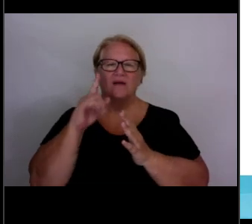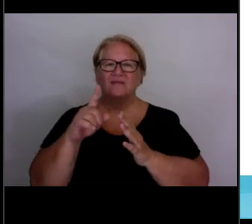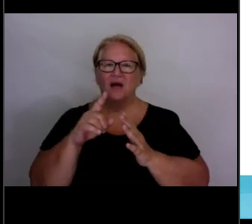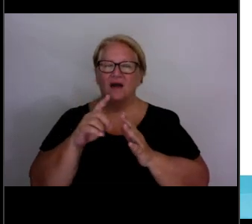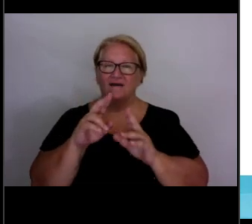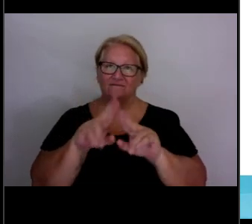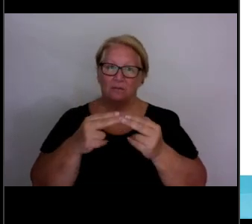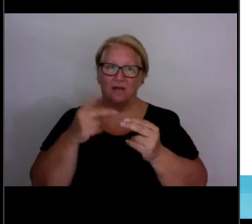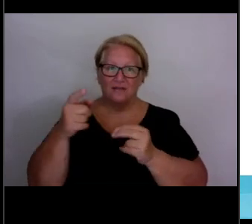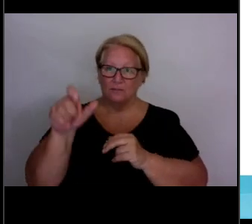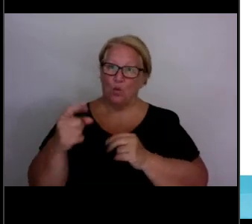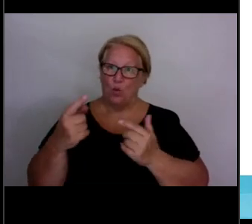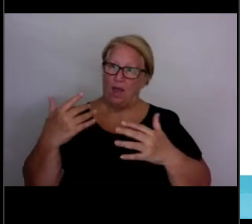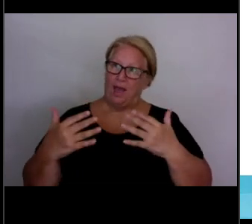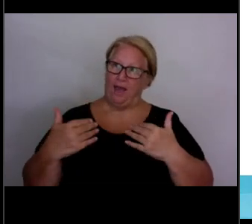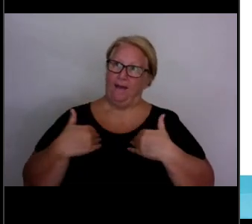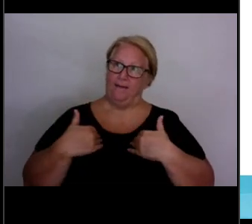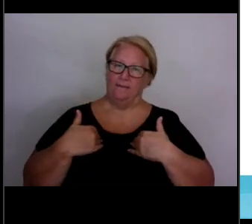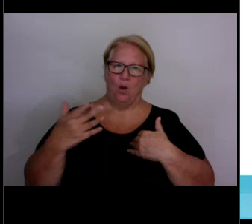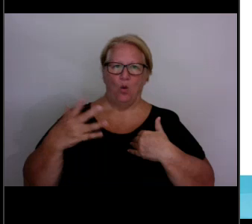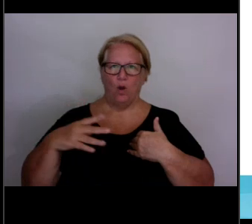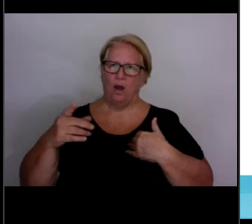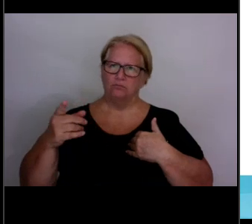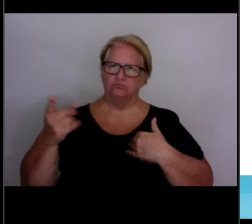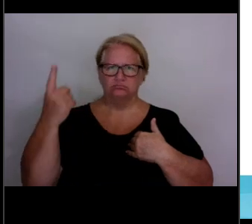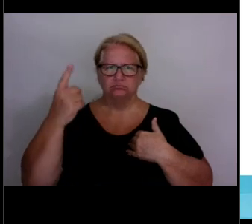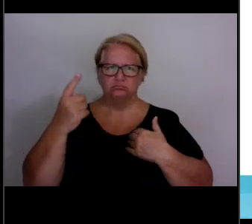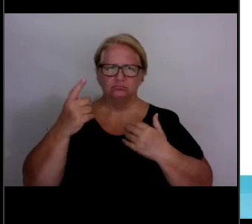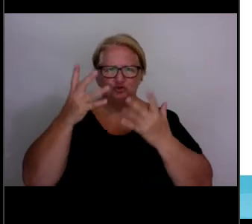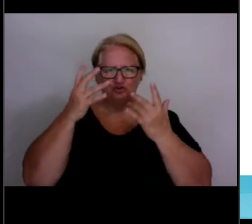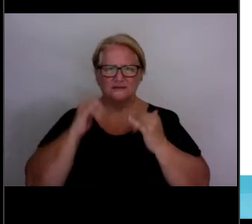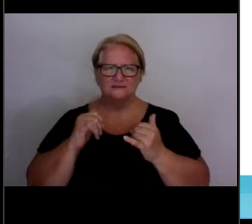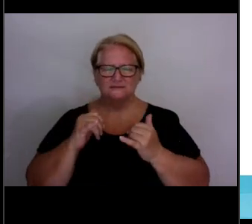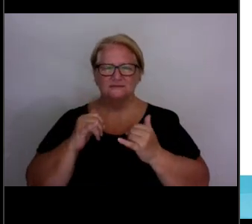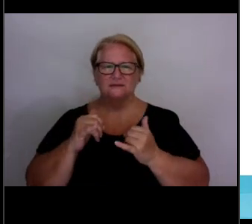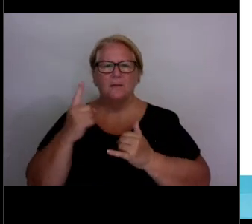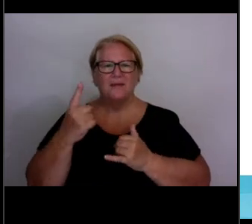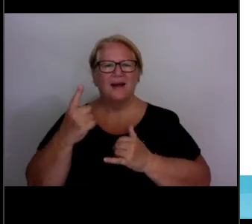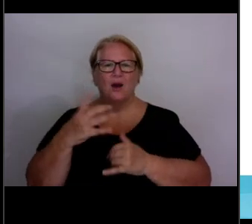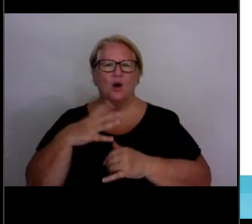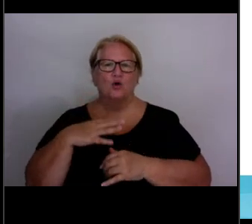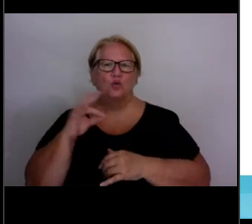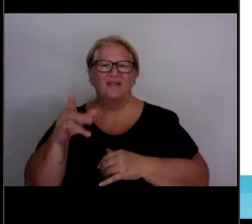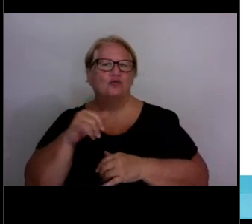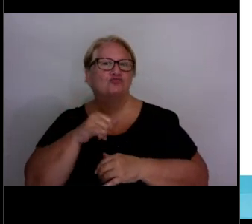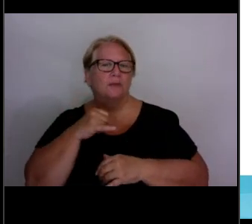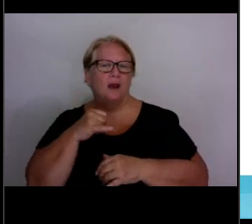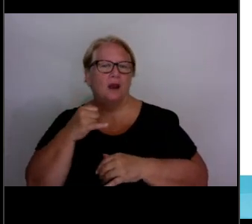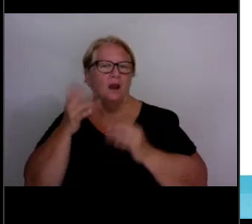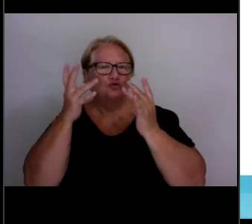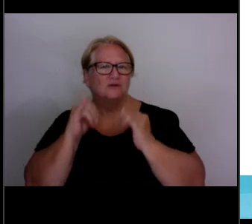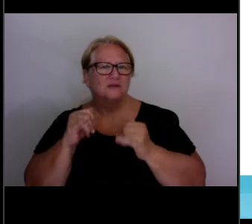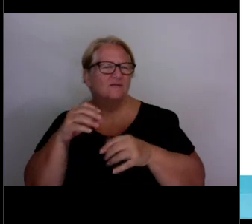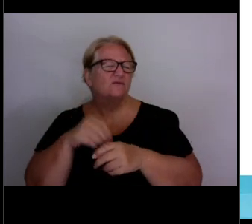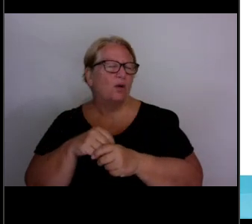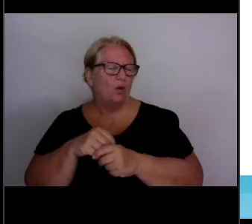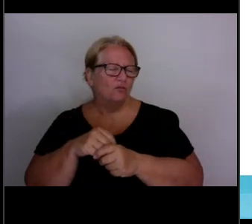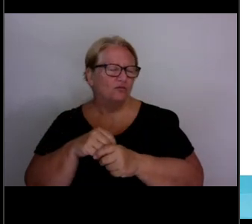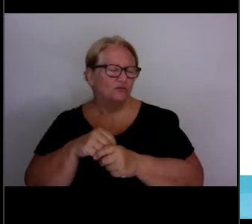absolutely wants accountability and justice, but doesn't necessarily want the criminal justice system involved in any significant